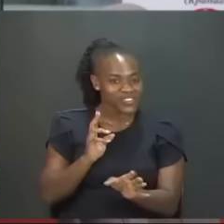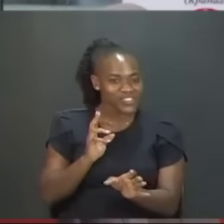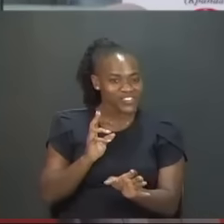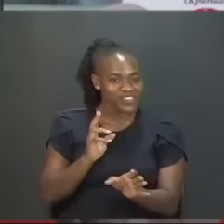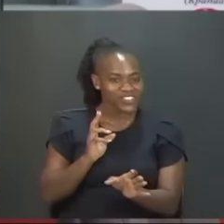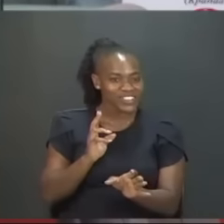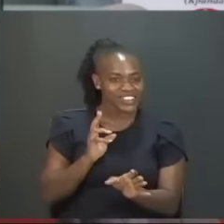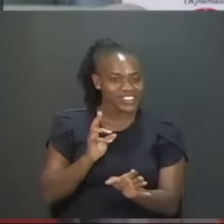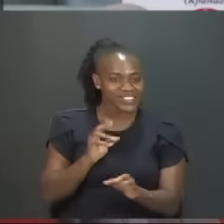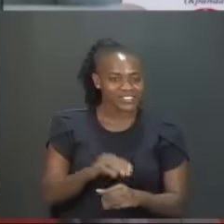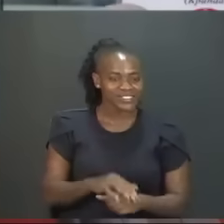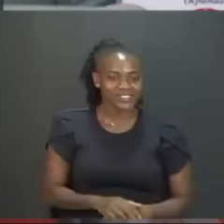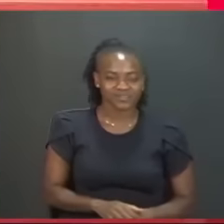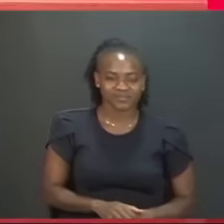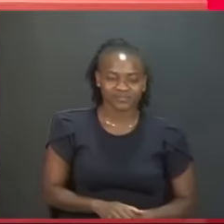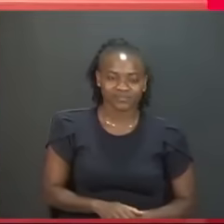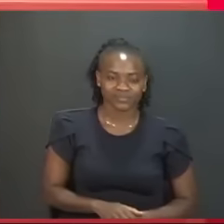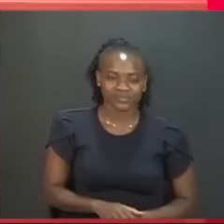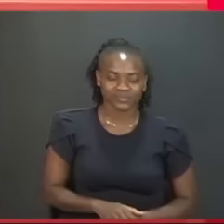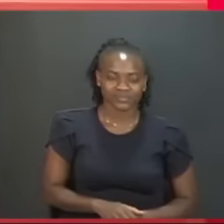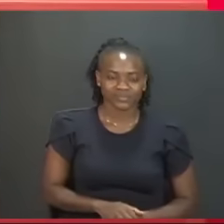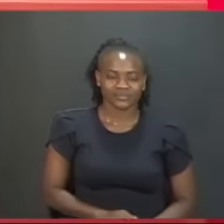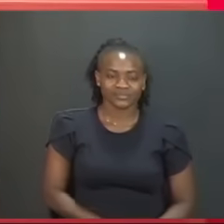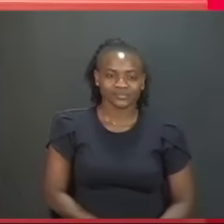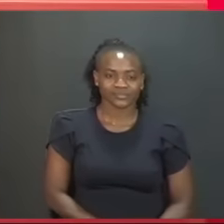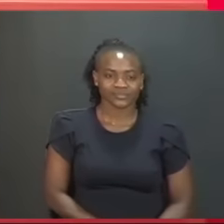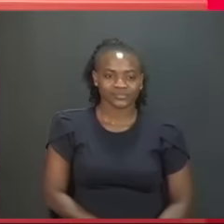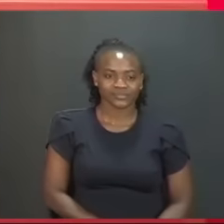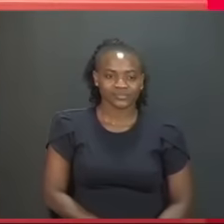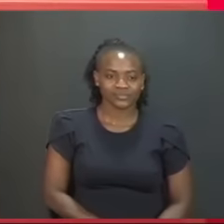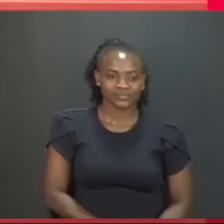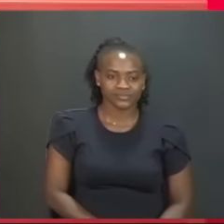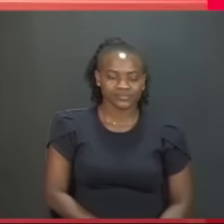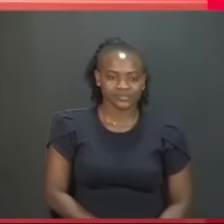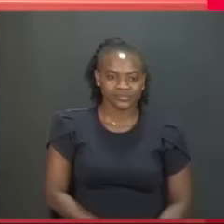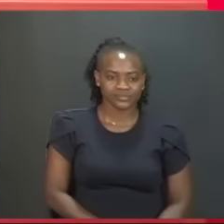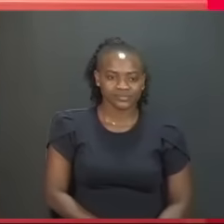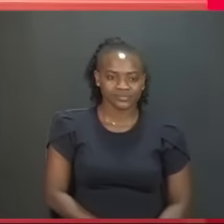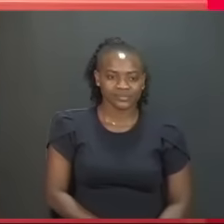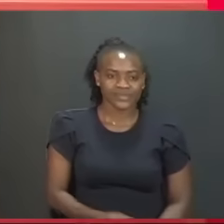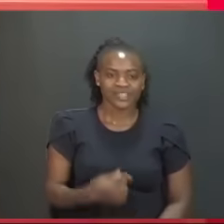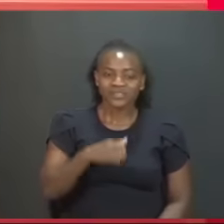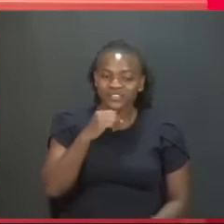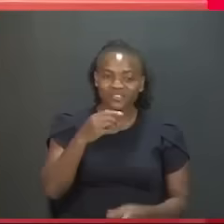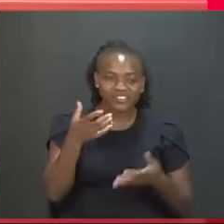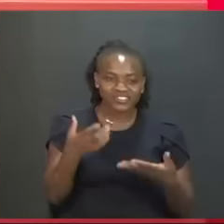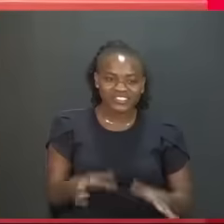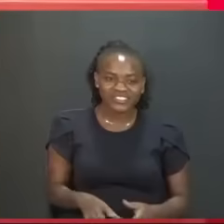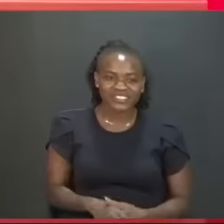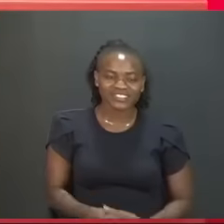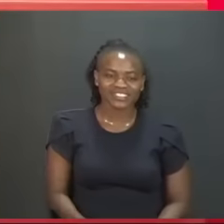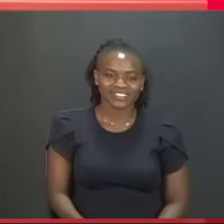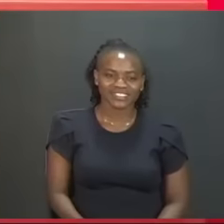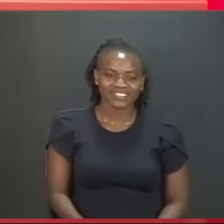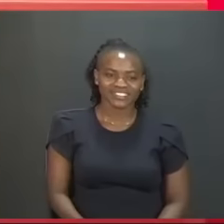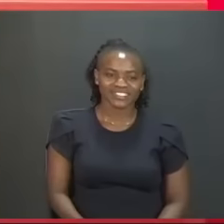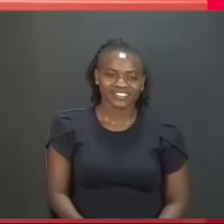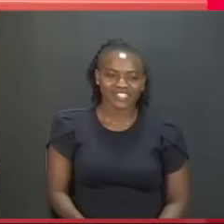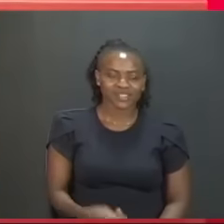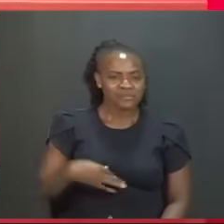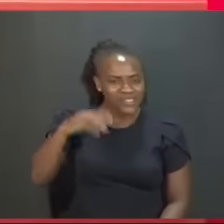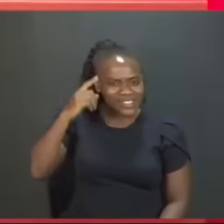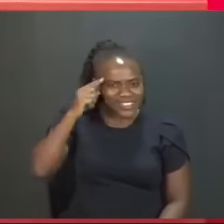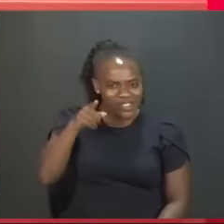Is inadvertent. To respond to the issues raised. So I haven't finished. You should wait. I haven't finished. Oh, I thought